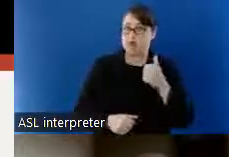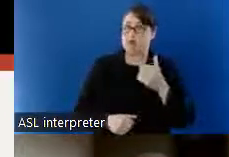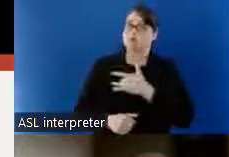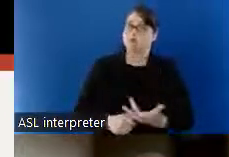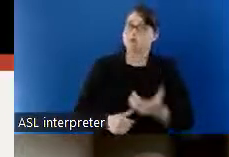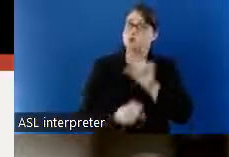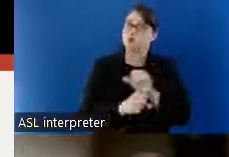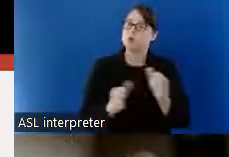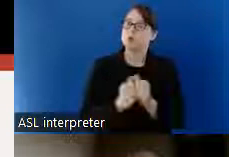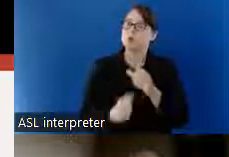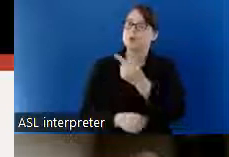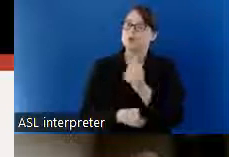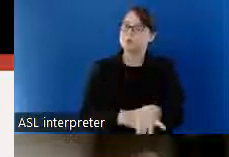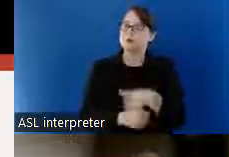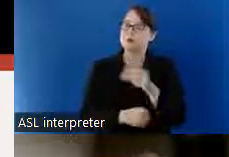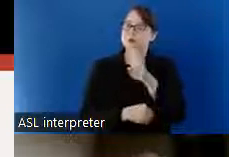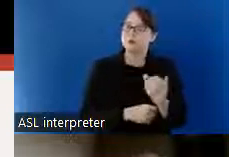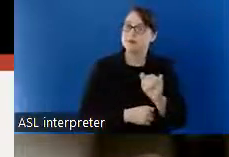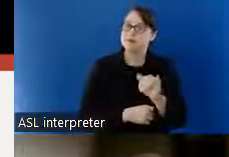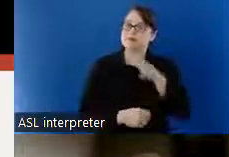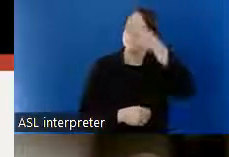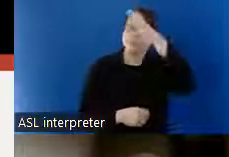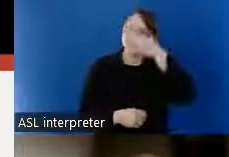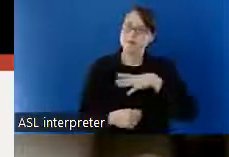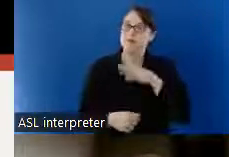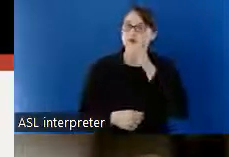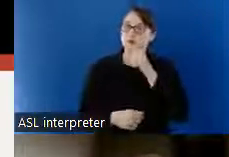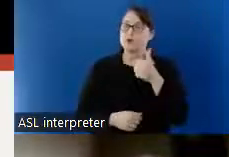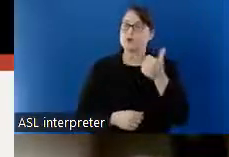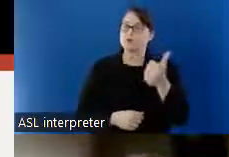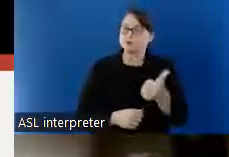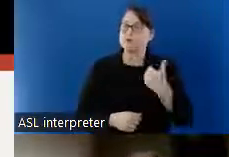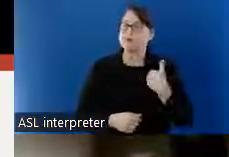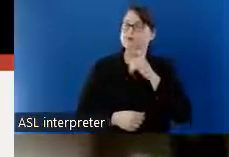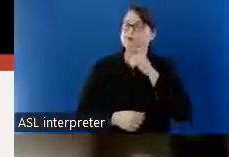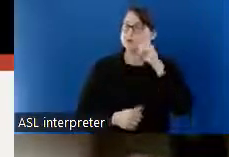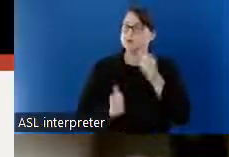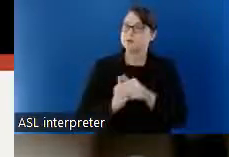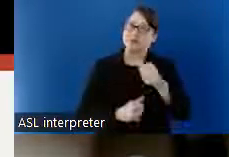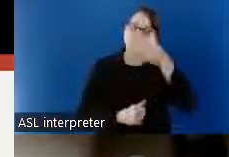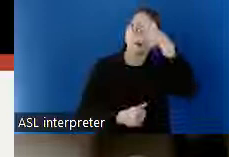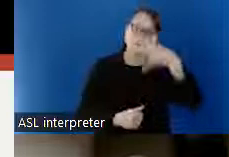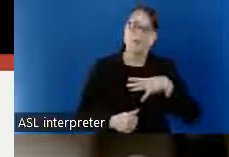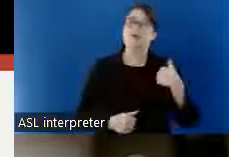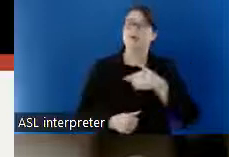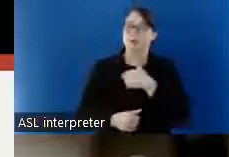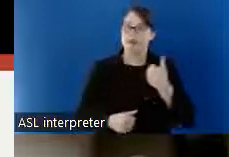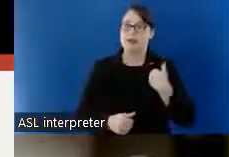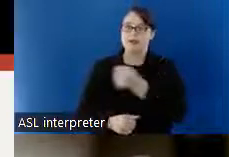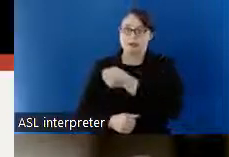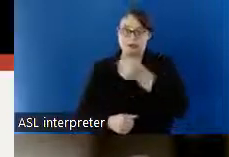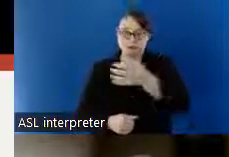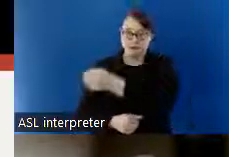with men, as well as experts in HIV and STI prevention, are staffing the response. I am one of those individuals. I have been in the Division of STD Prevention